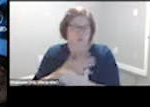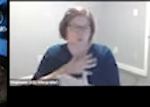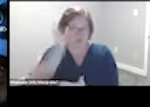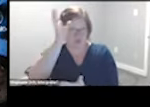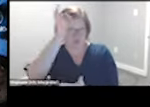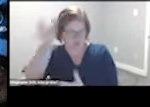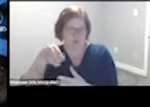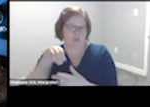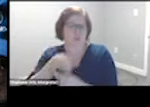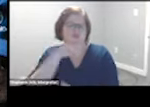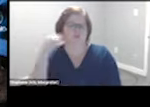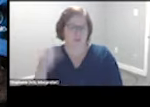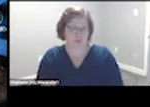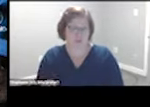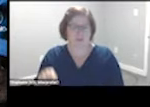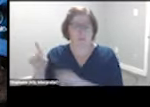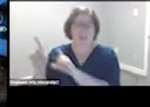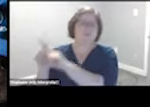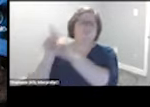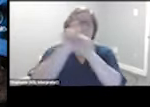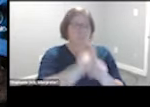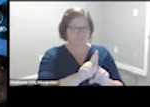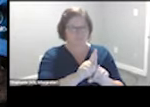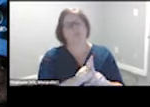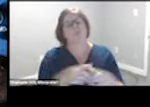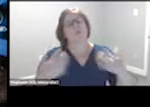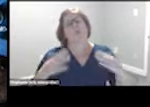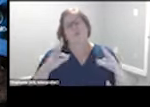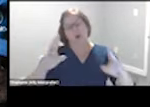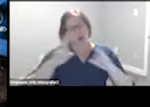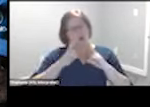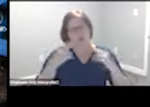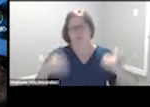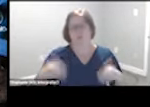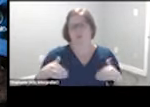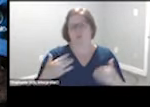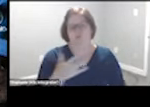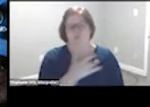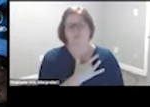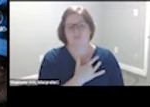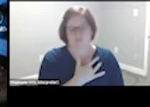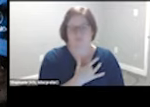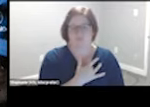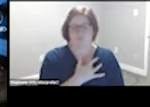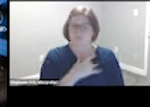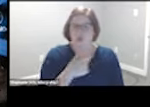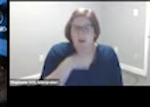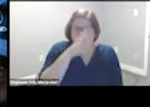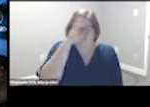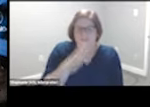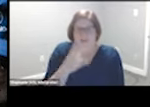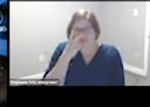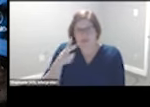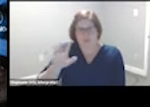they just escorted me over there. It was a huge honor and then great. But I've never seen their face until